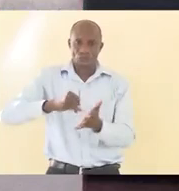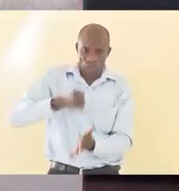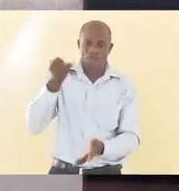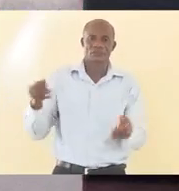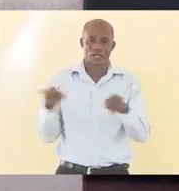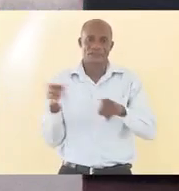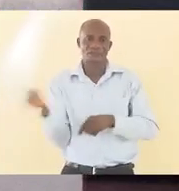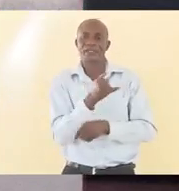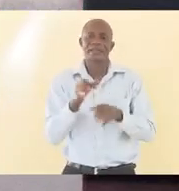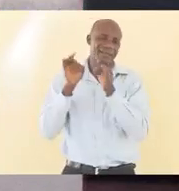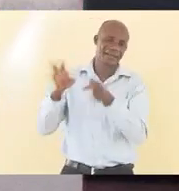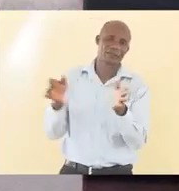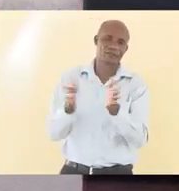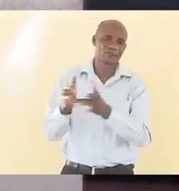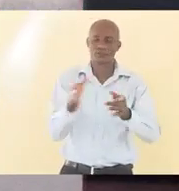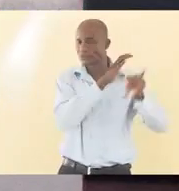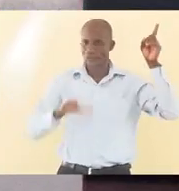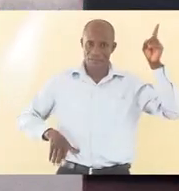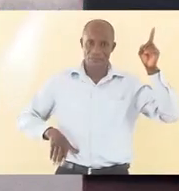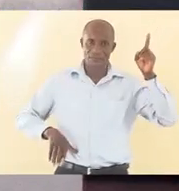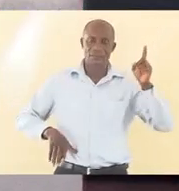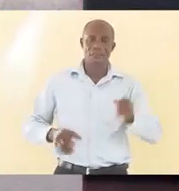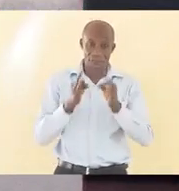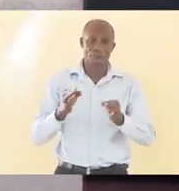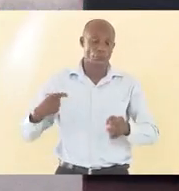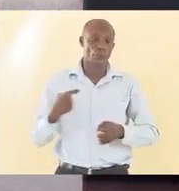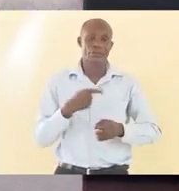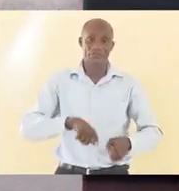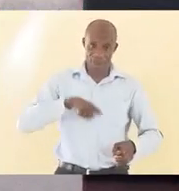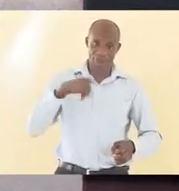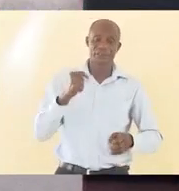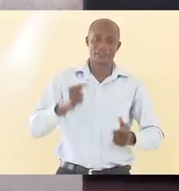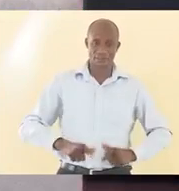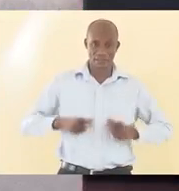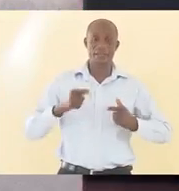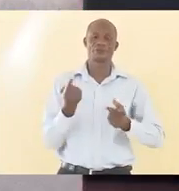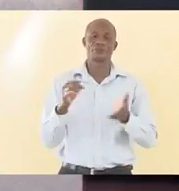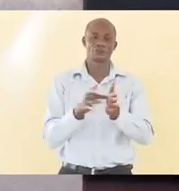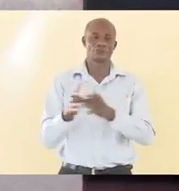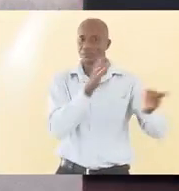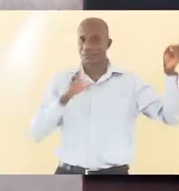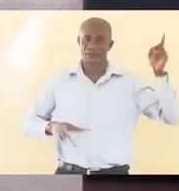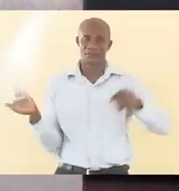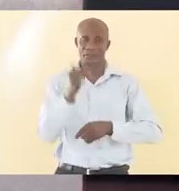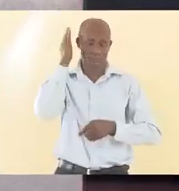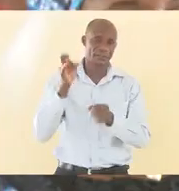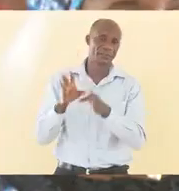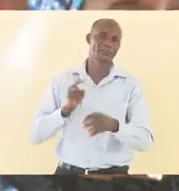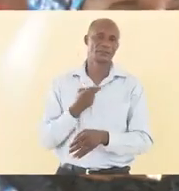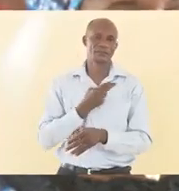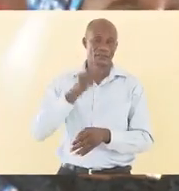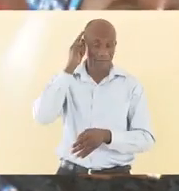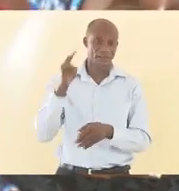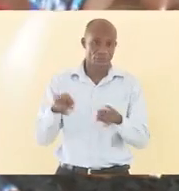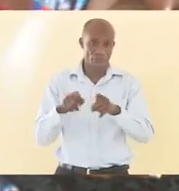They hated Jesus Christ, yes, if we are living the life of Jesus, they will hate us. He's also asking us